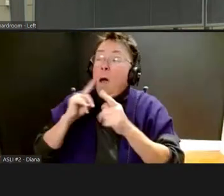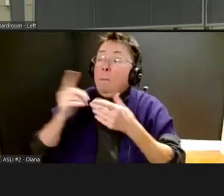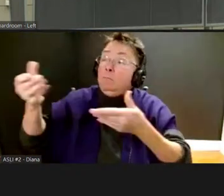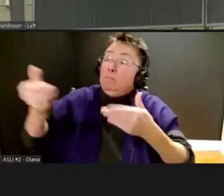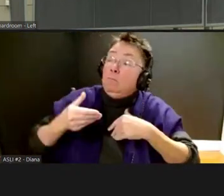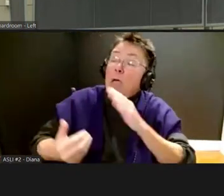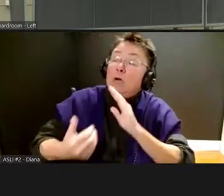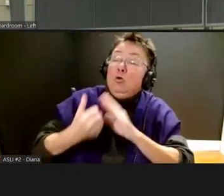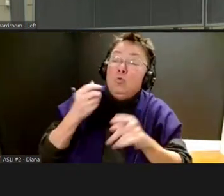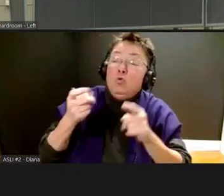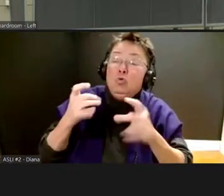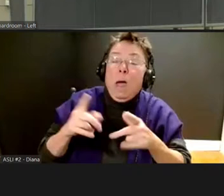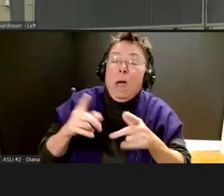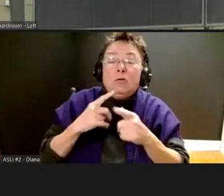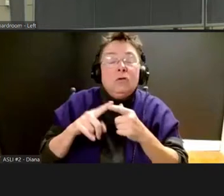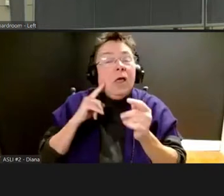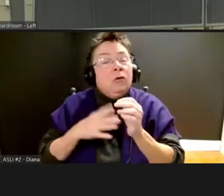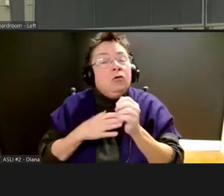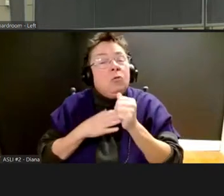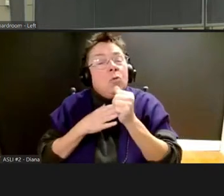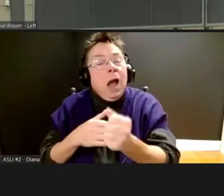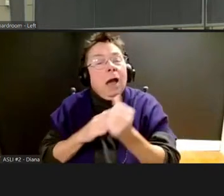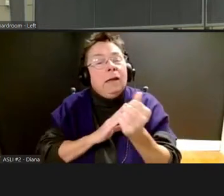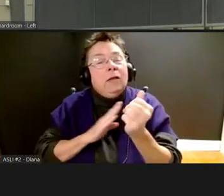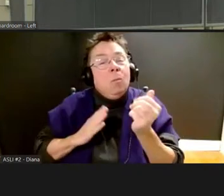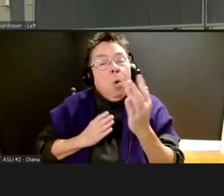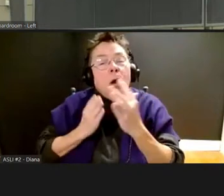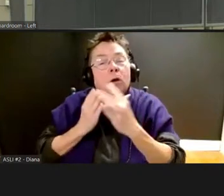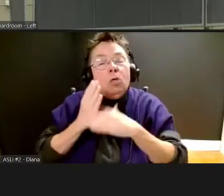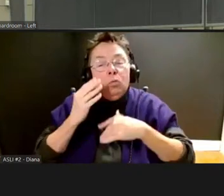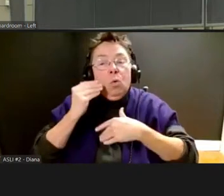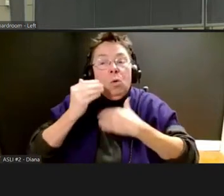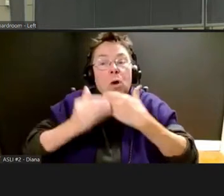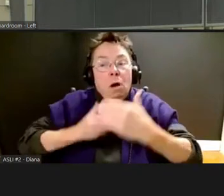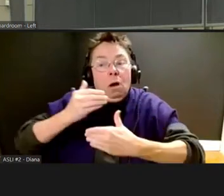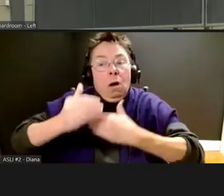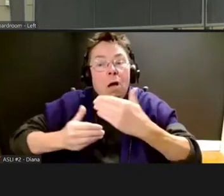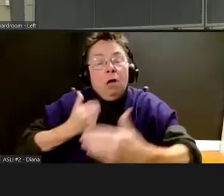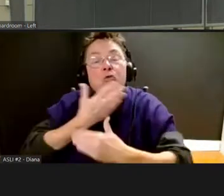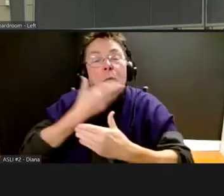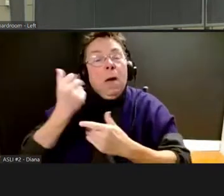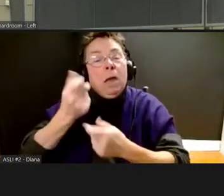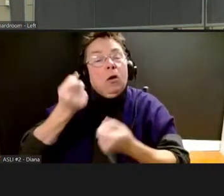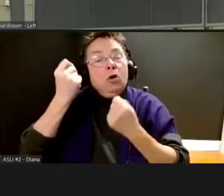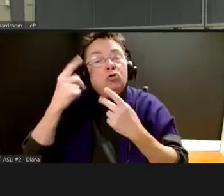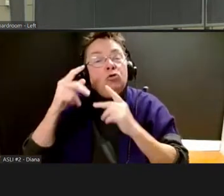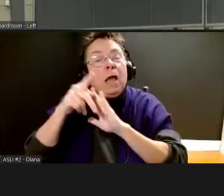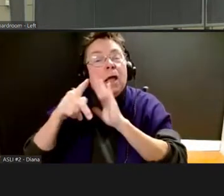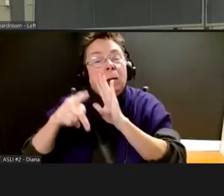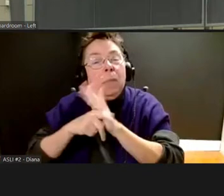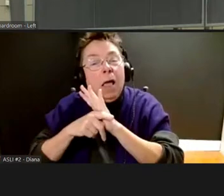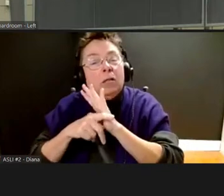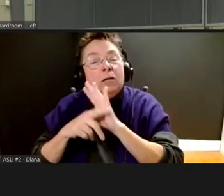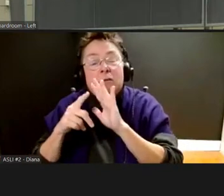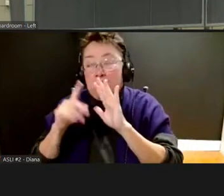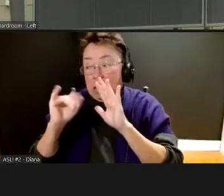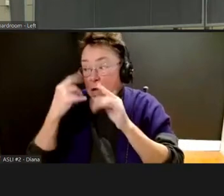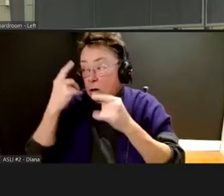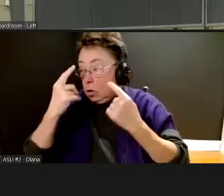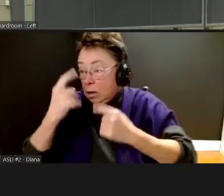directors to guiding the board through precedent to better understanding a policy under